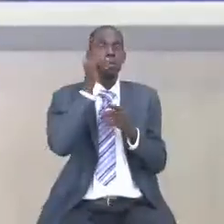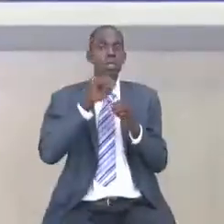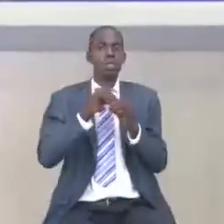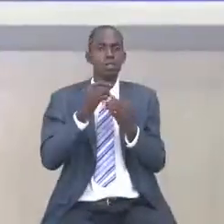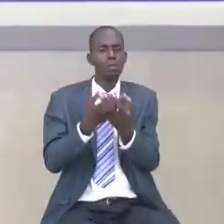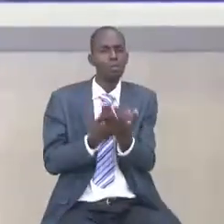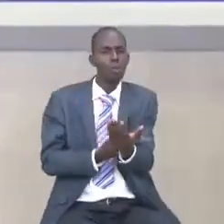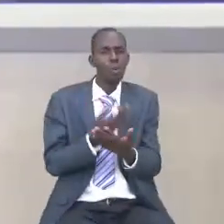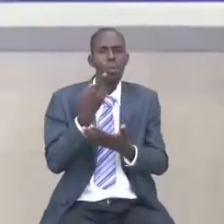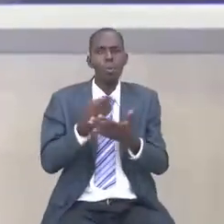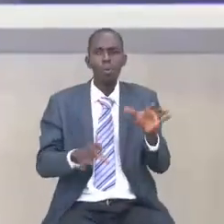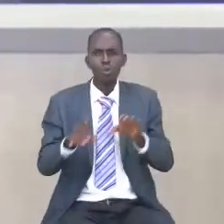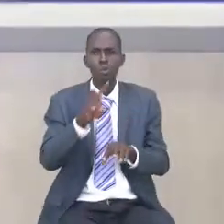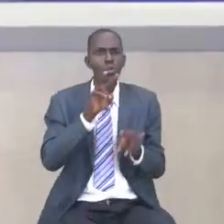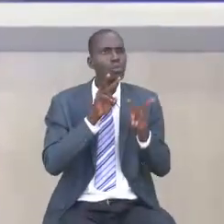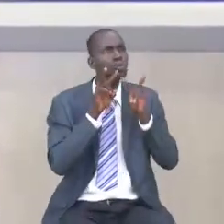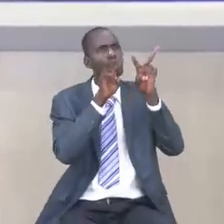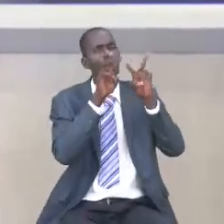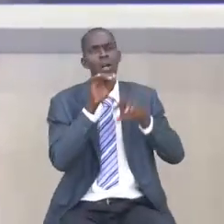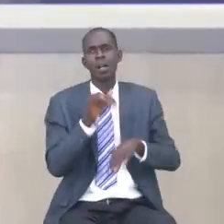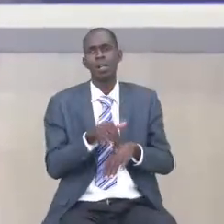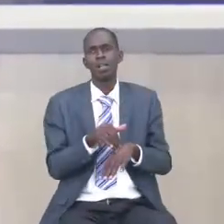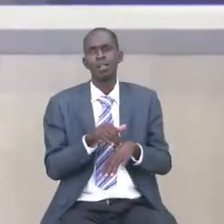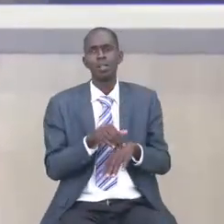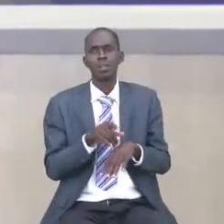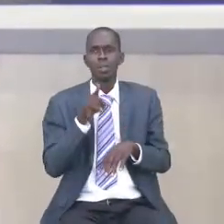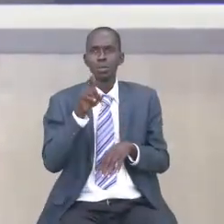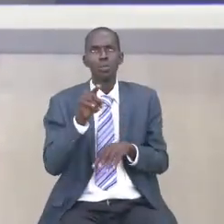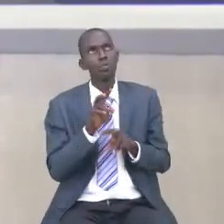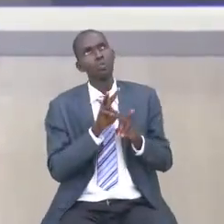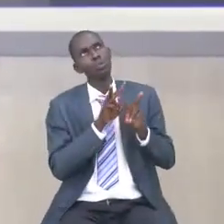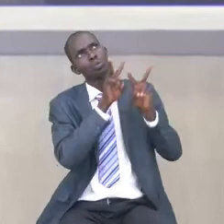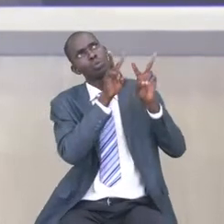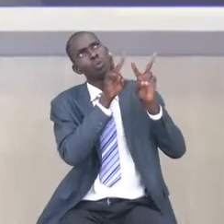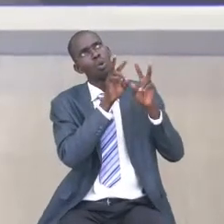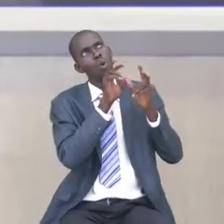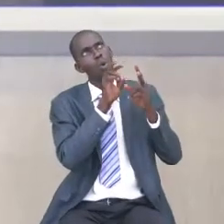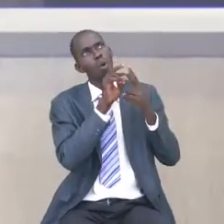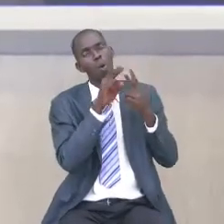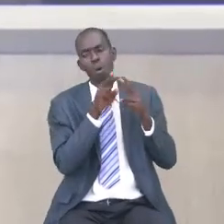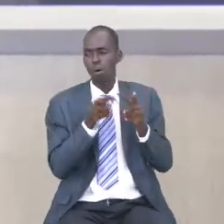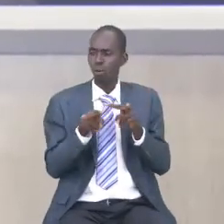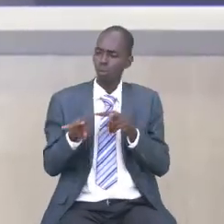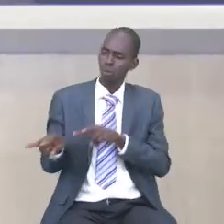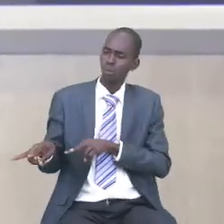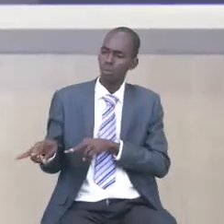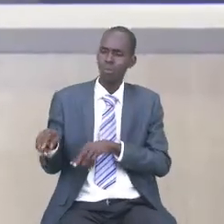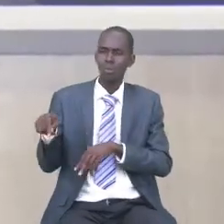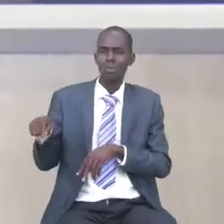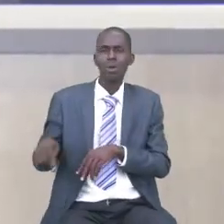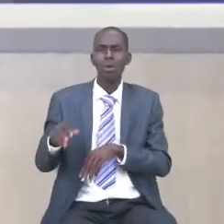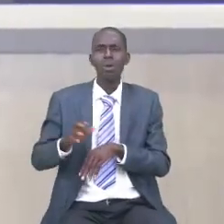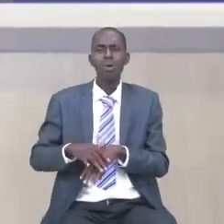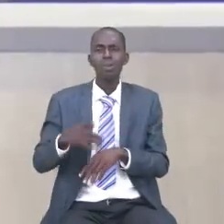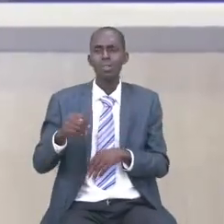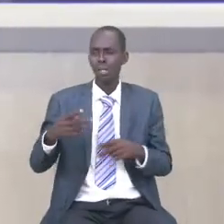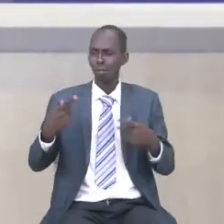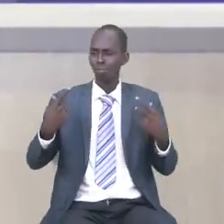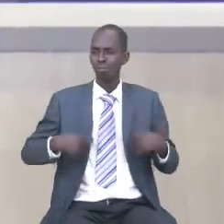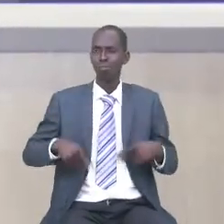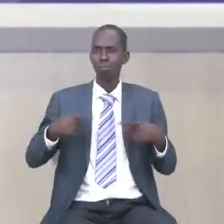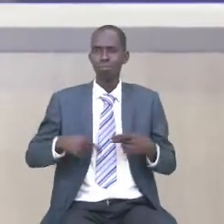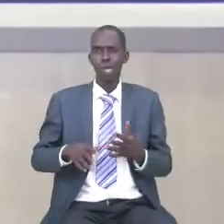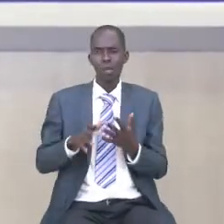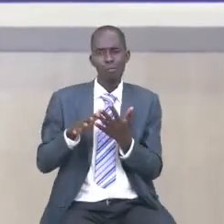look at? Your goal, or all those things, pornography on the social media, what do you